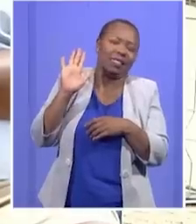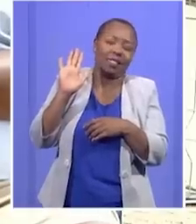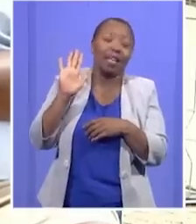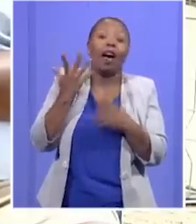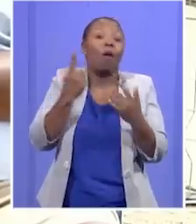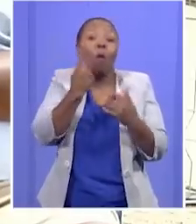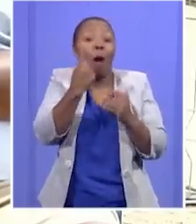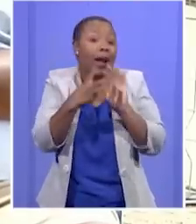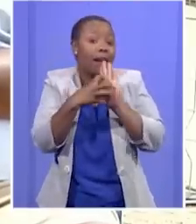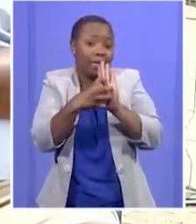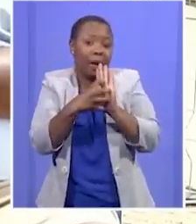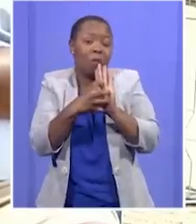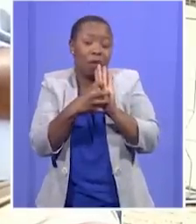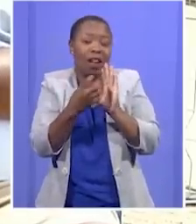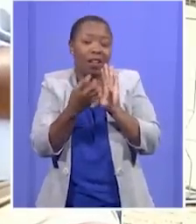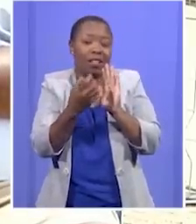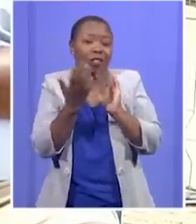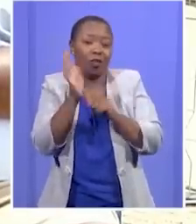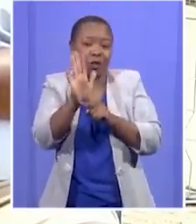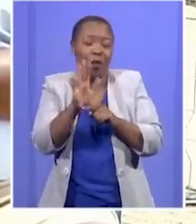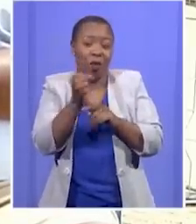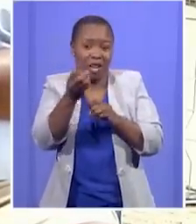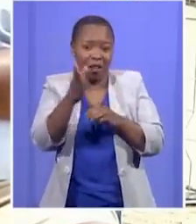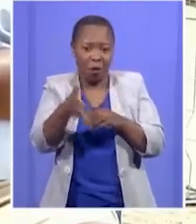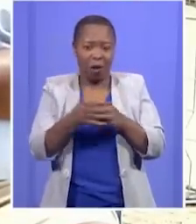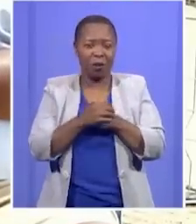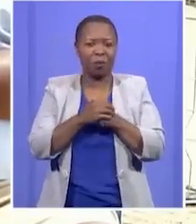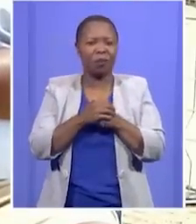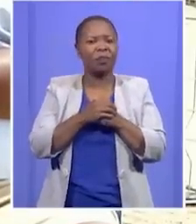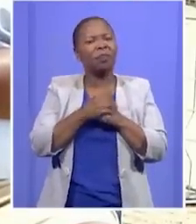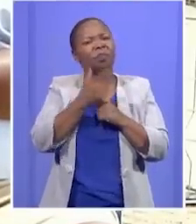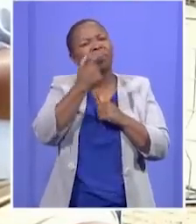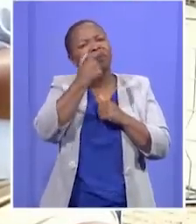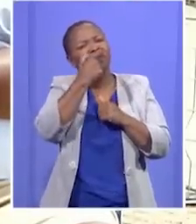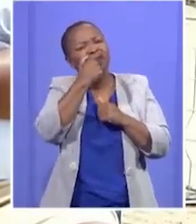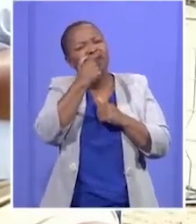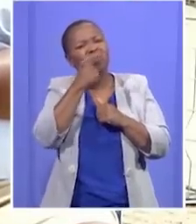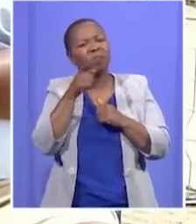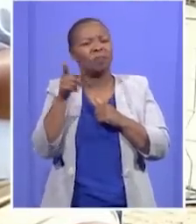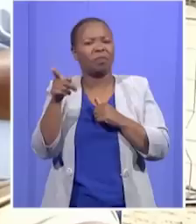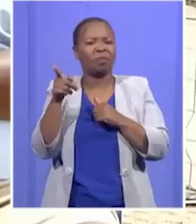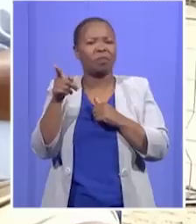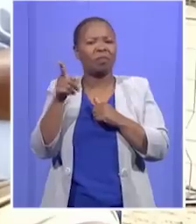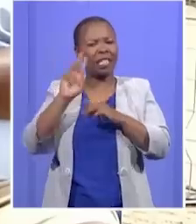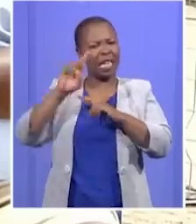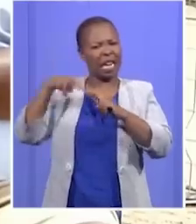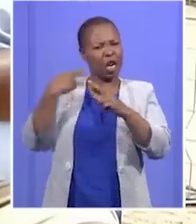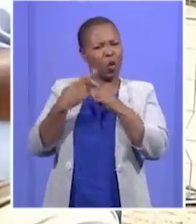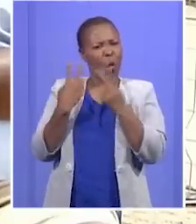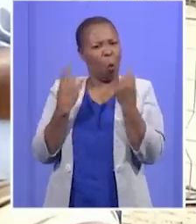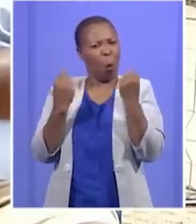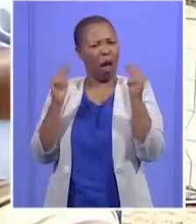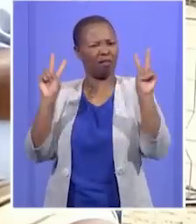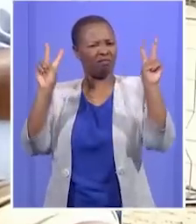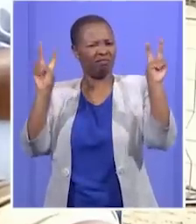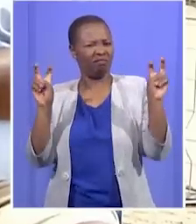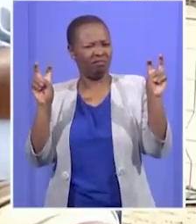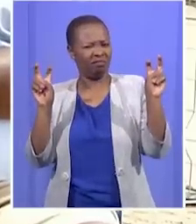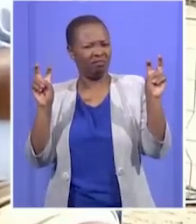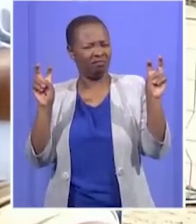example. Yeah. I don't see how Cyril Ramaphosa could be talking renewal and then